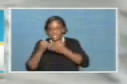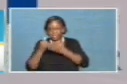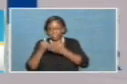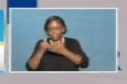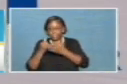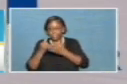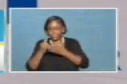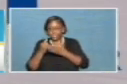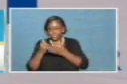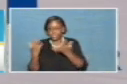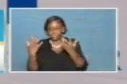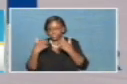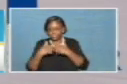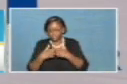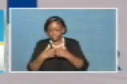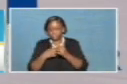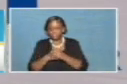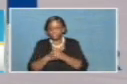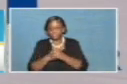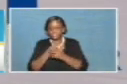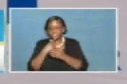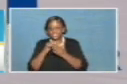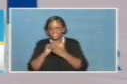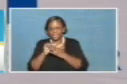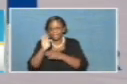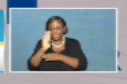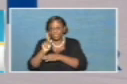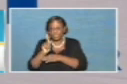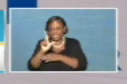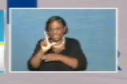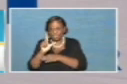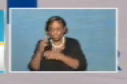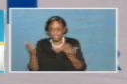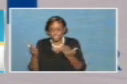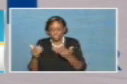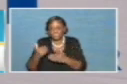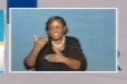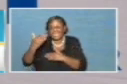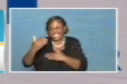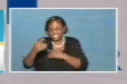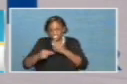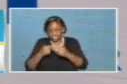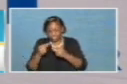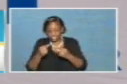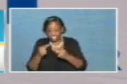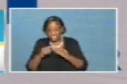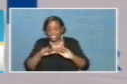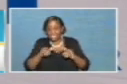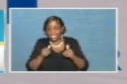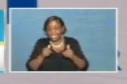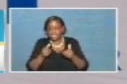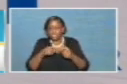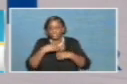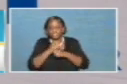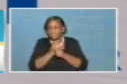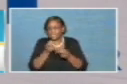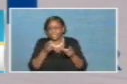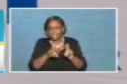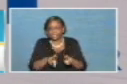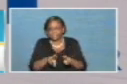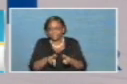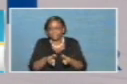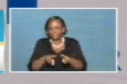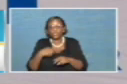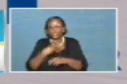gaps. BPL needs to be there for the next generation, and the only way that we know how to make this a reality is to ensure that we continue